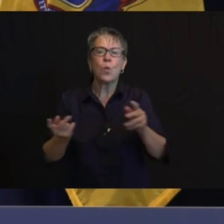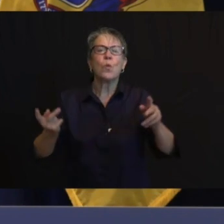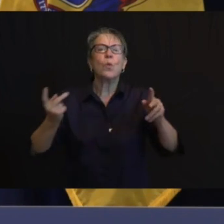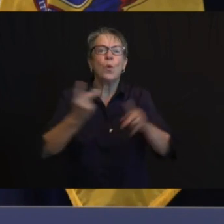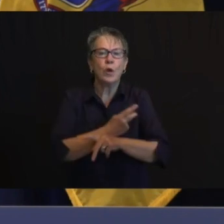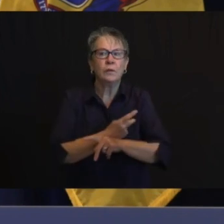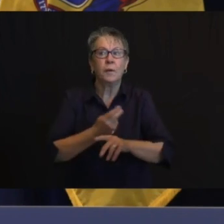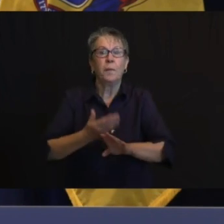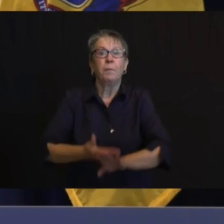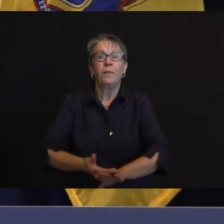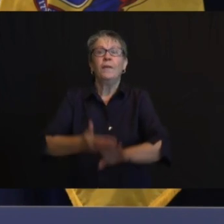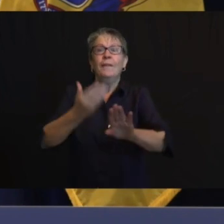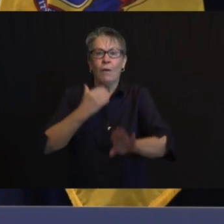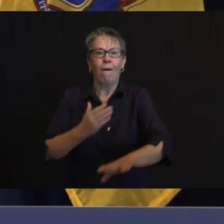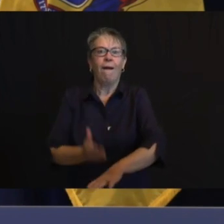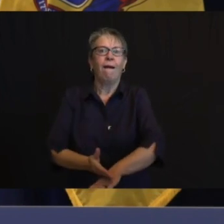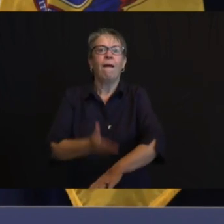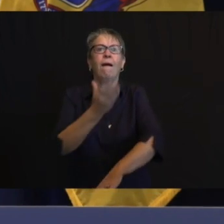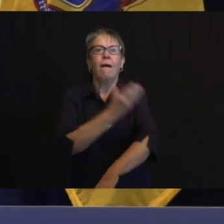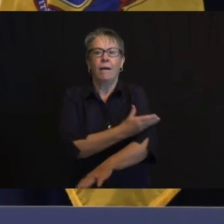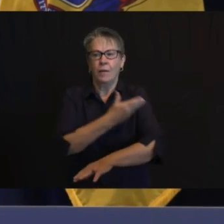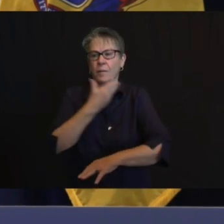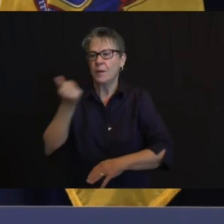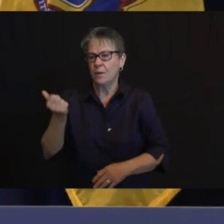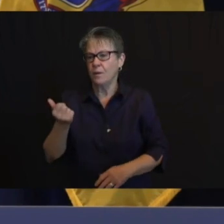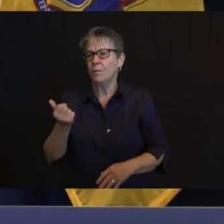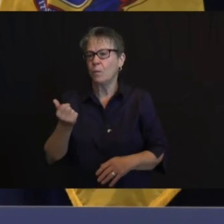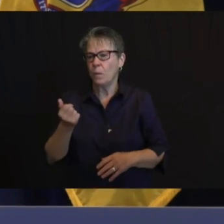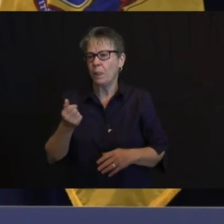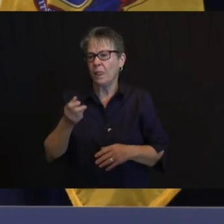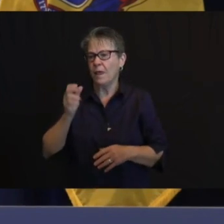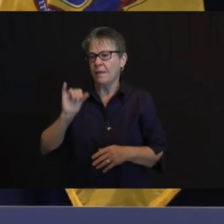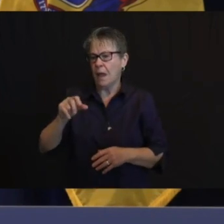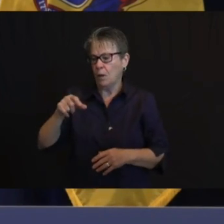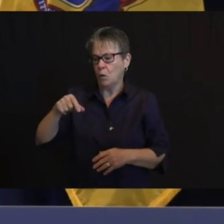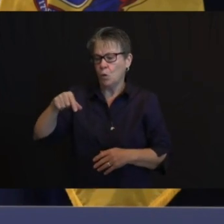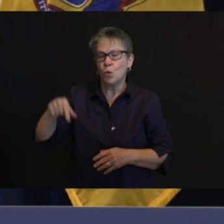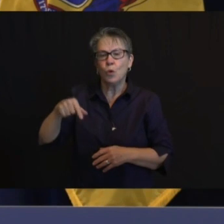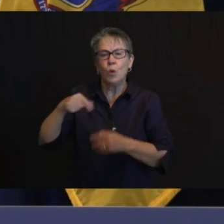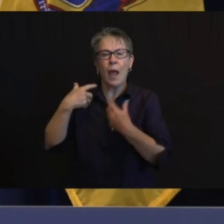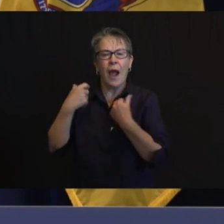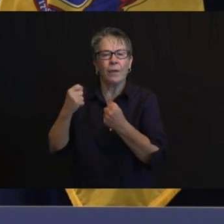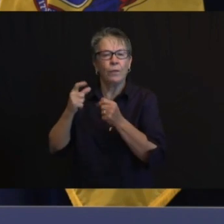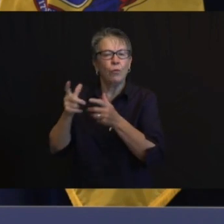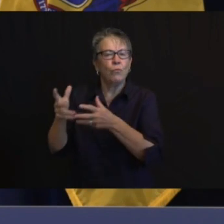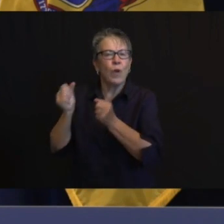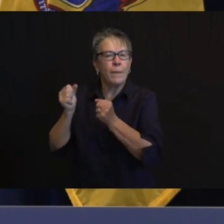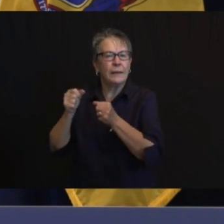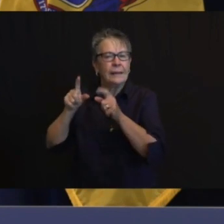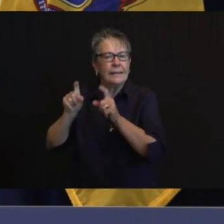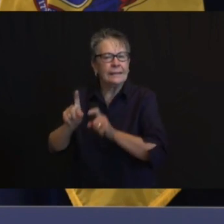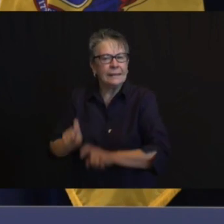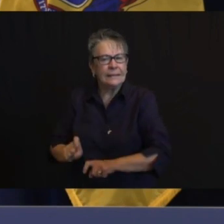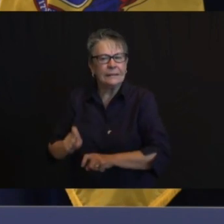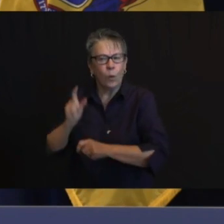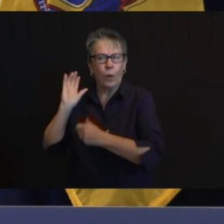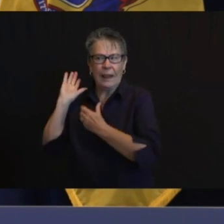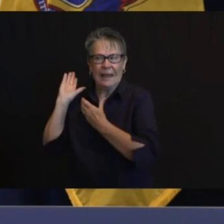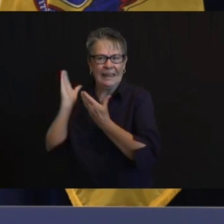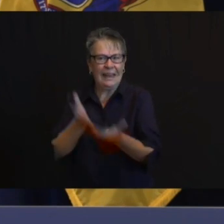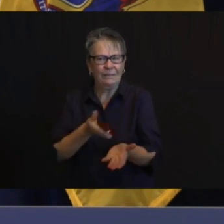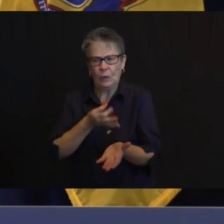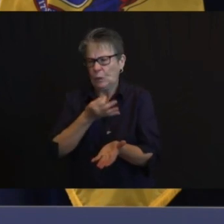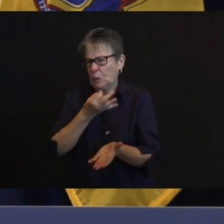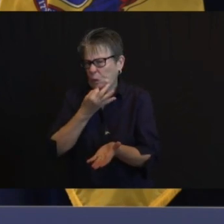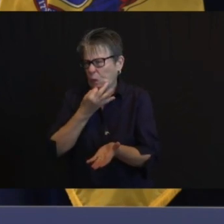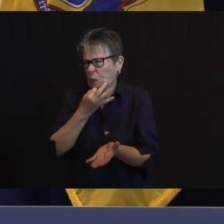rapid turnarounds are going to help, right? So that's, as you mentioned, those are starting to come in within the week. As I said, we're going to